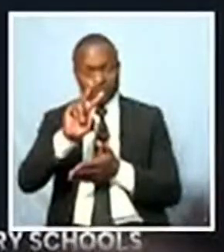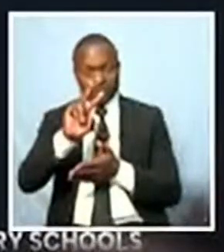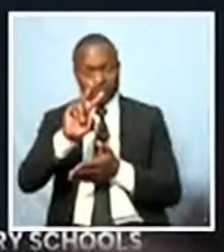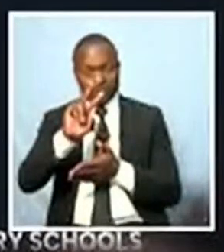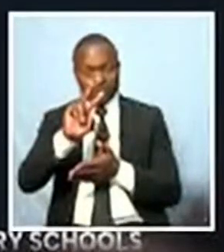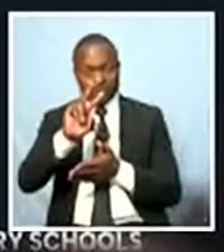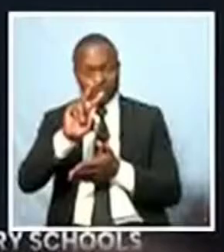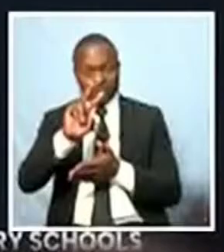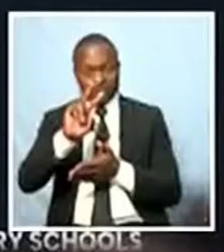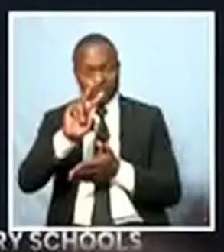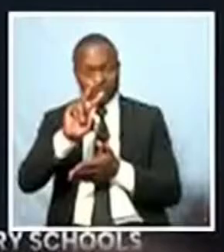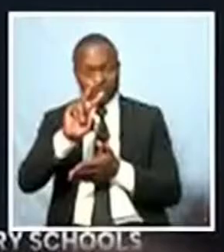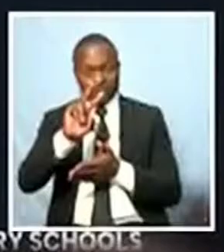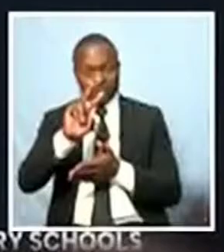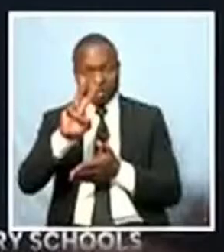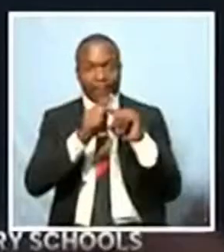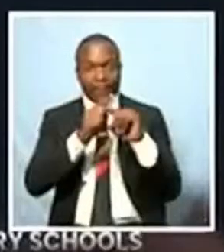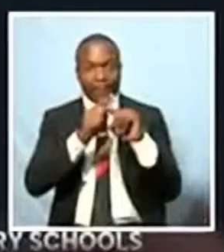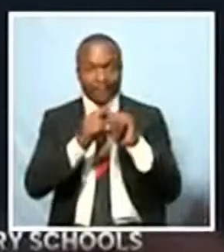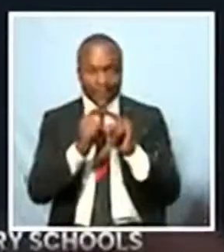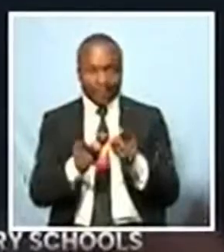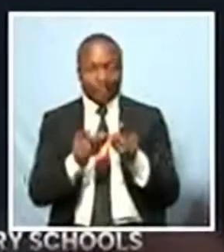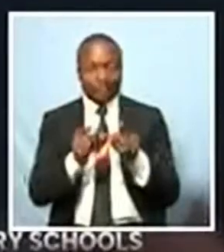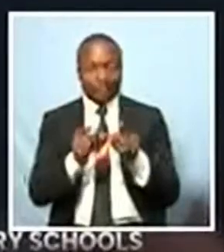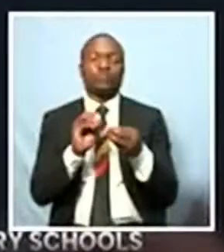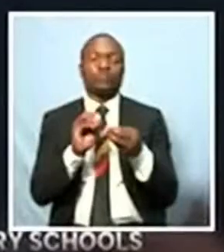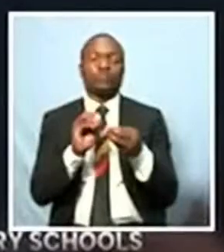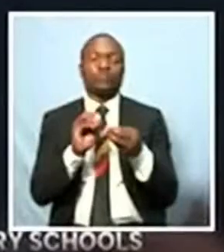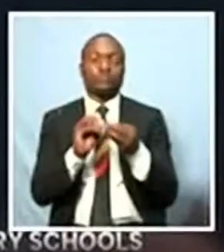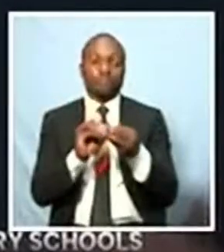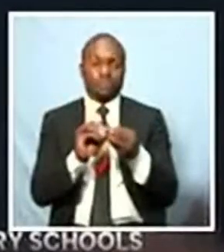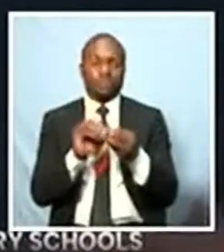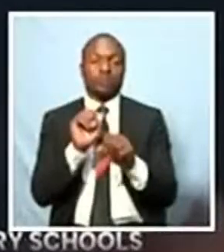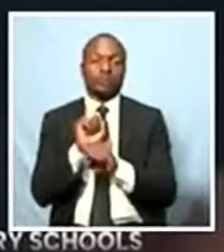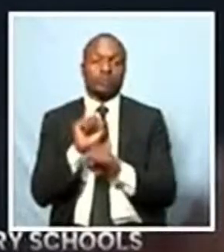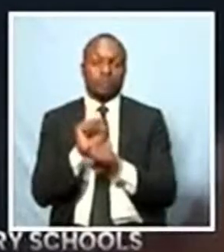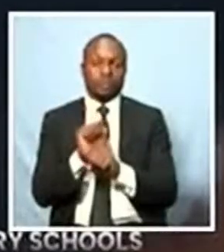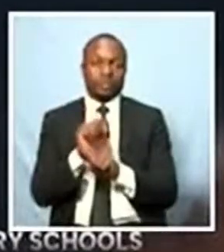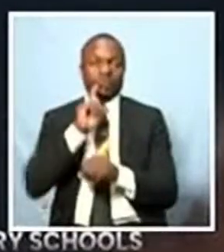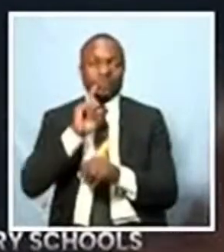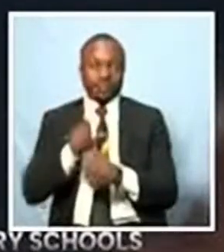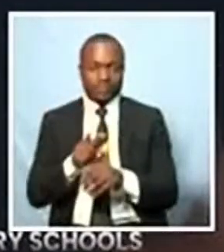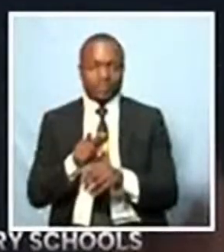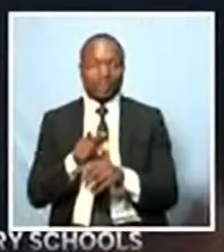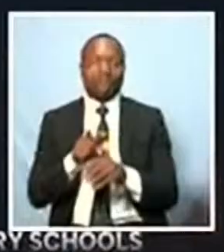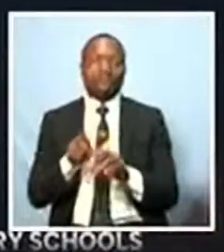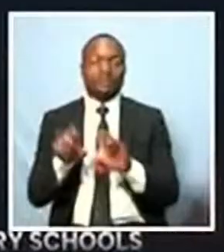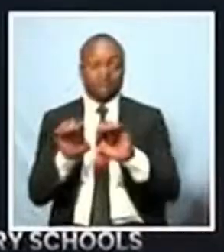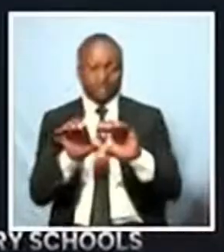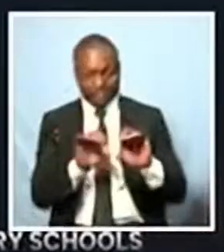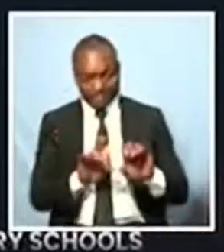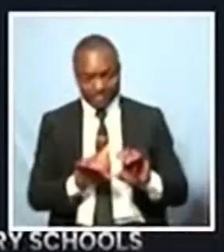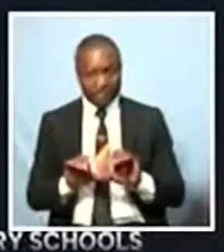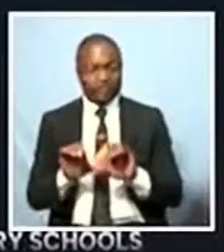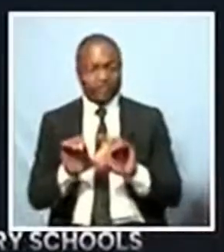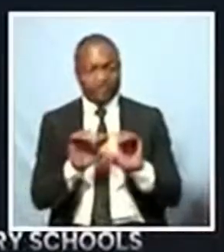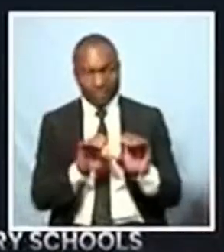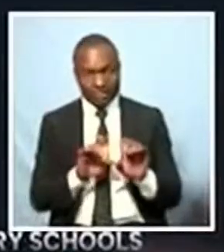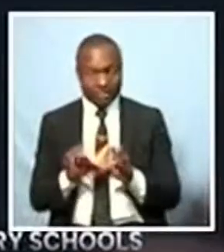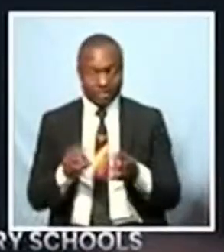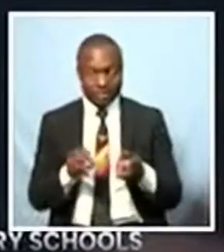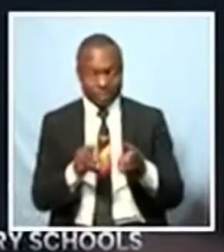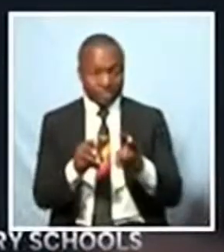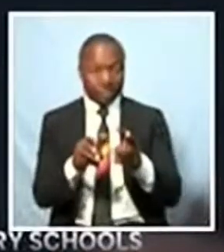that improve. But of course there is still a lot more work to be done. So I think the trajectory is